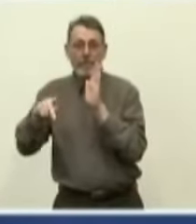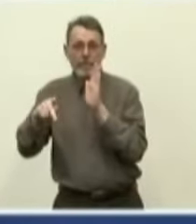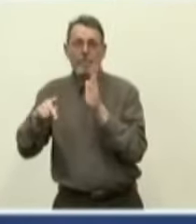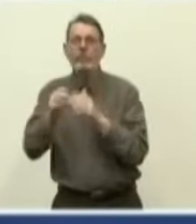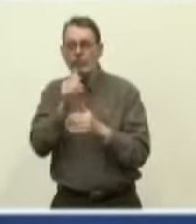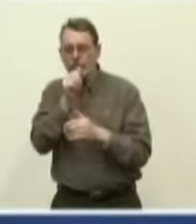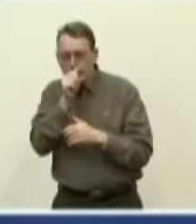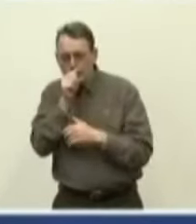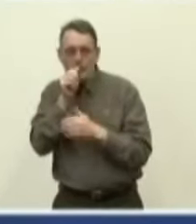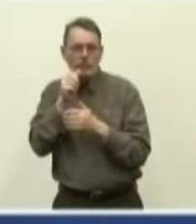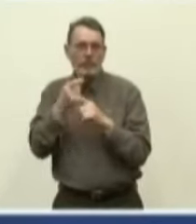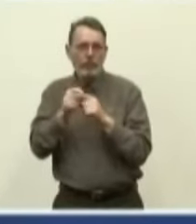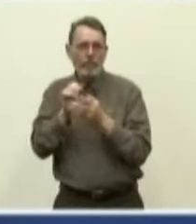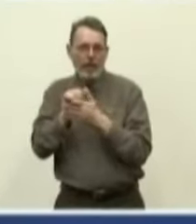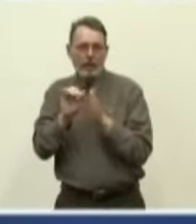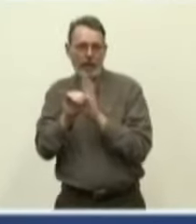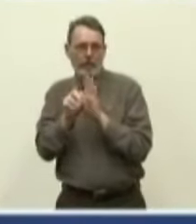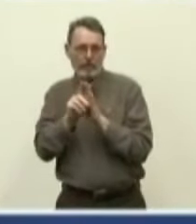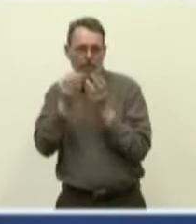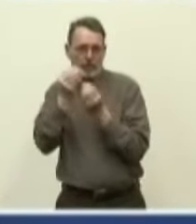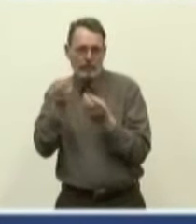information.